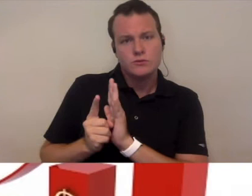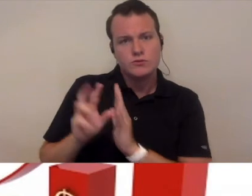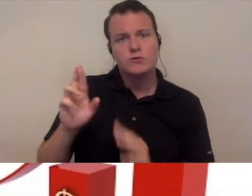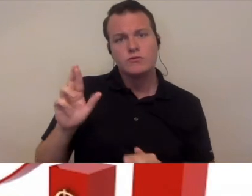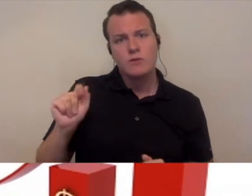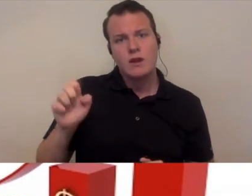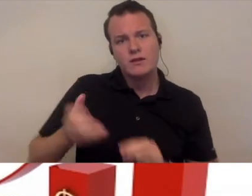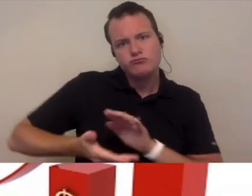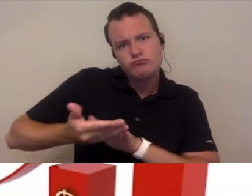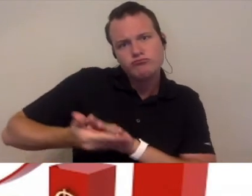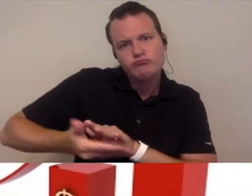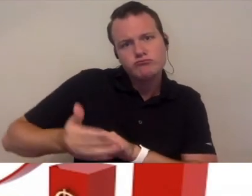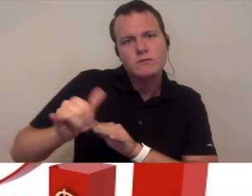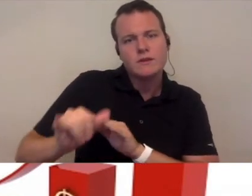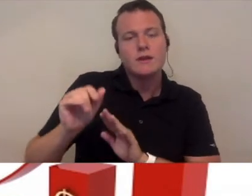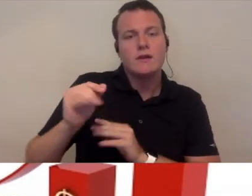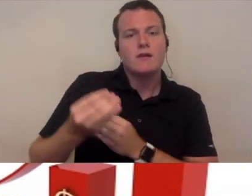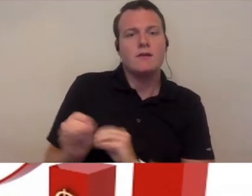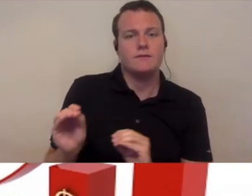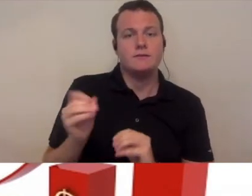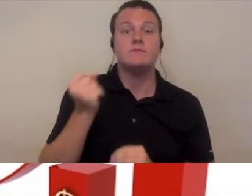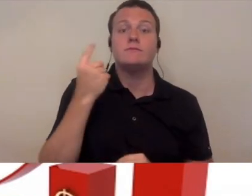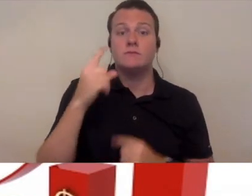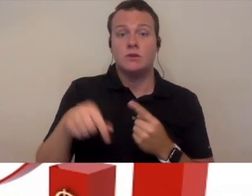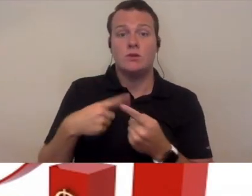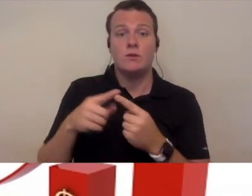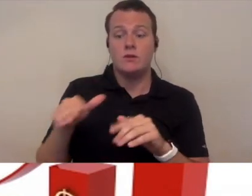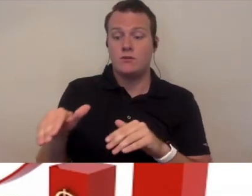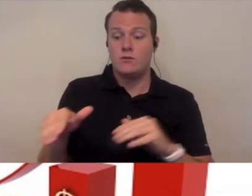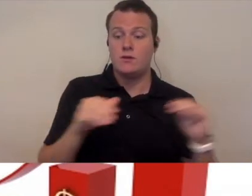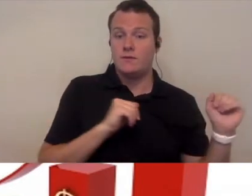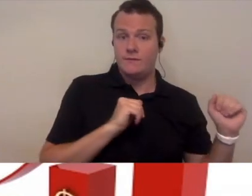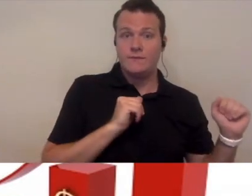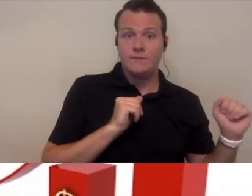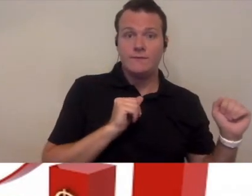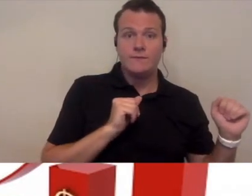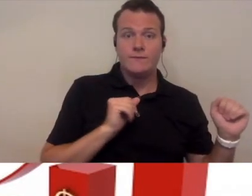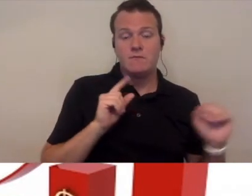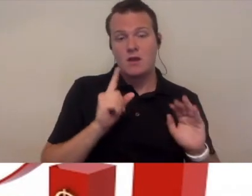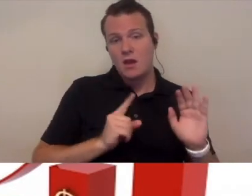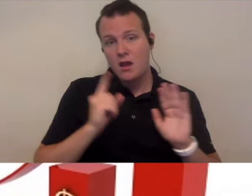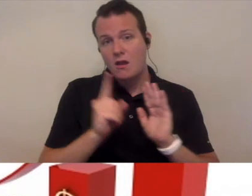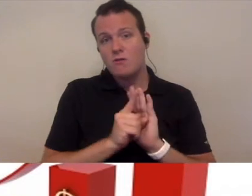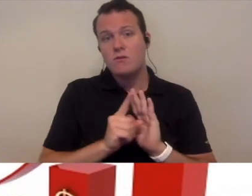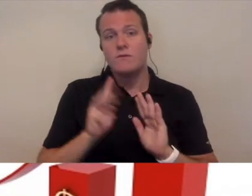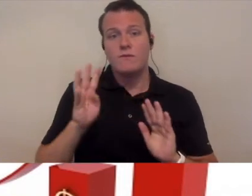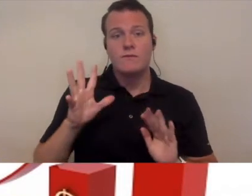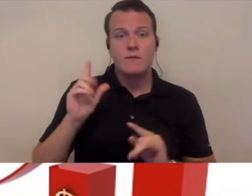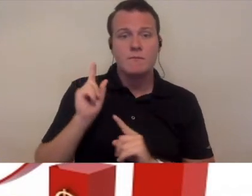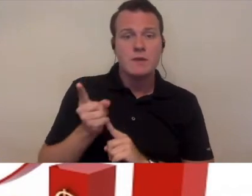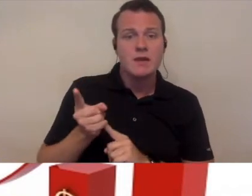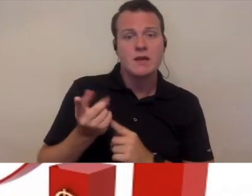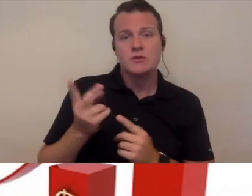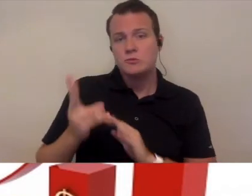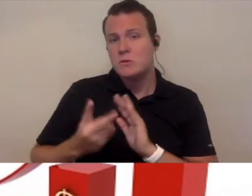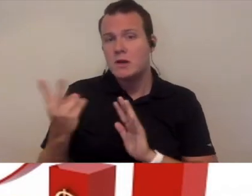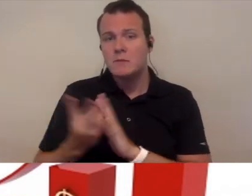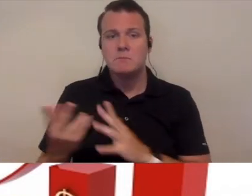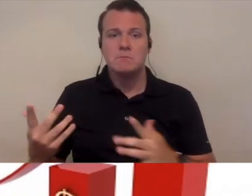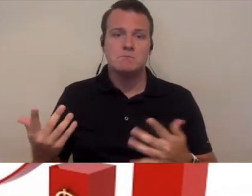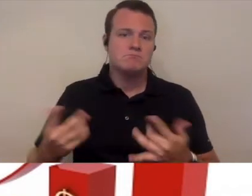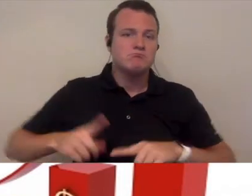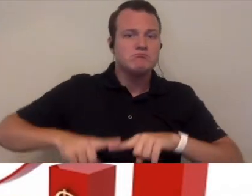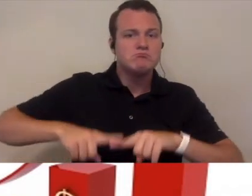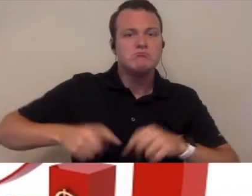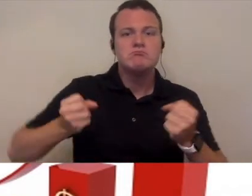office. When you're out of that office for that hour or 45 minutes or 2 hours, all depending on how